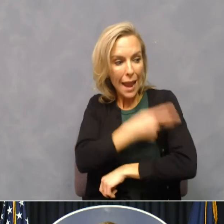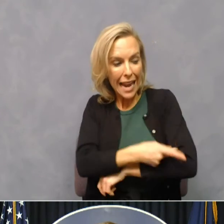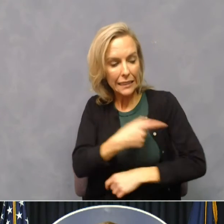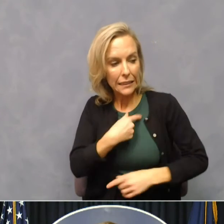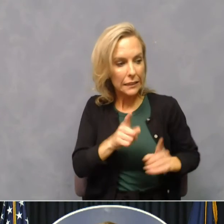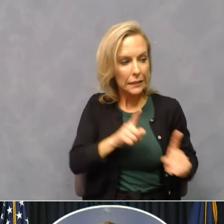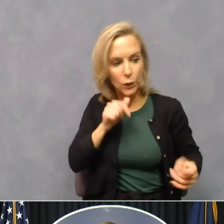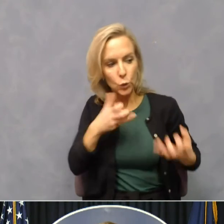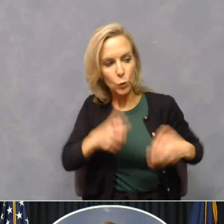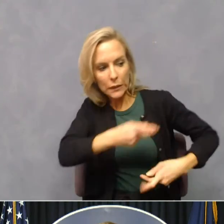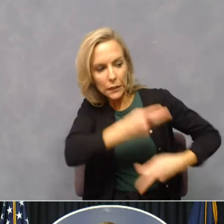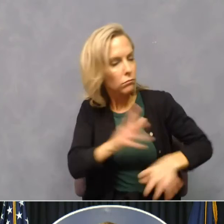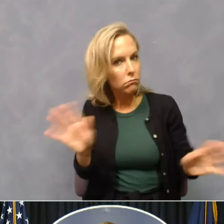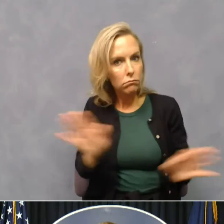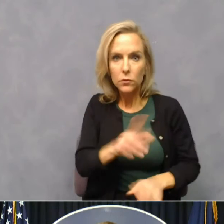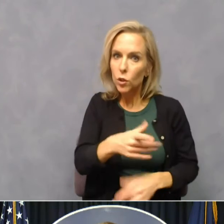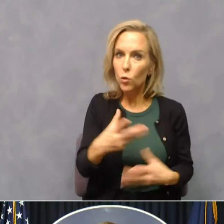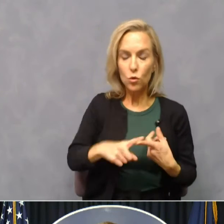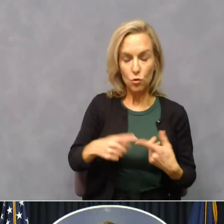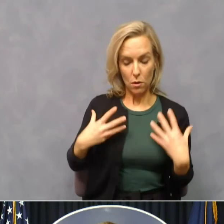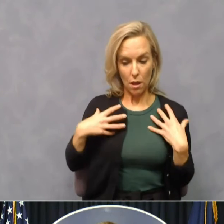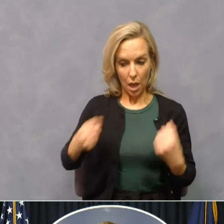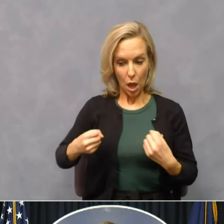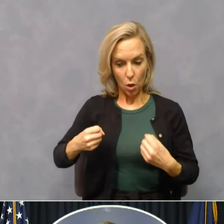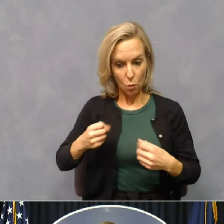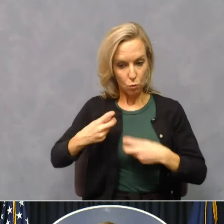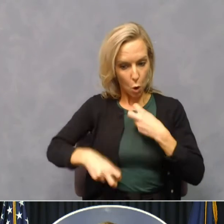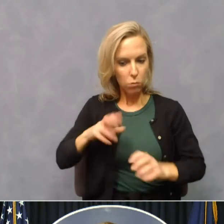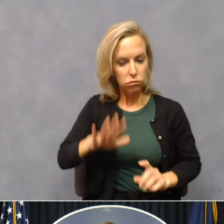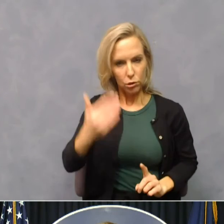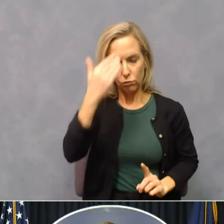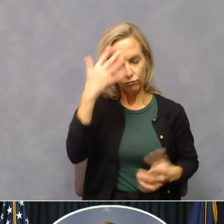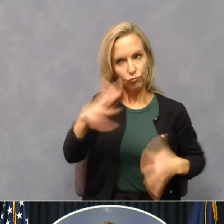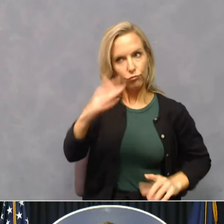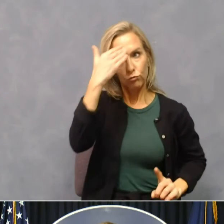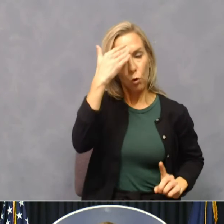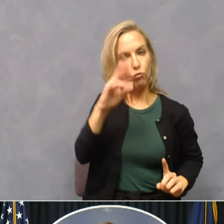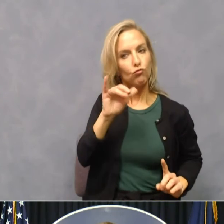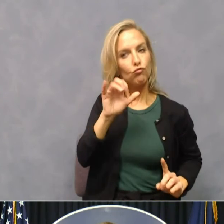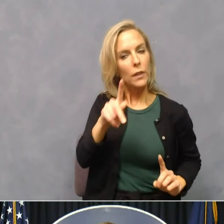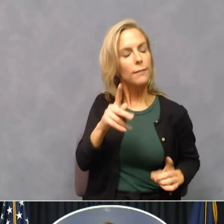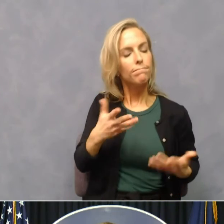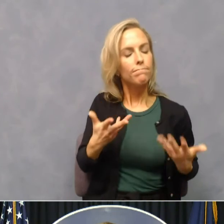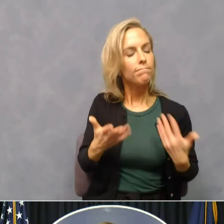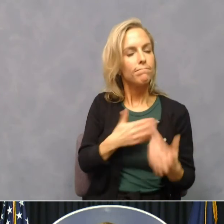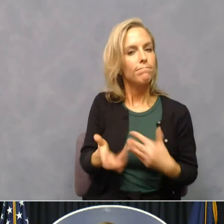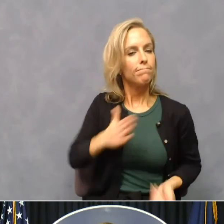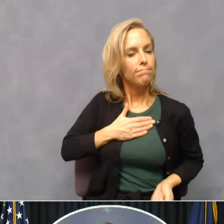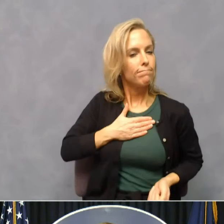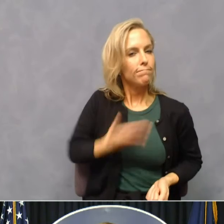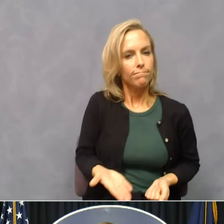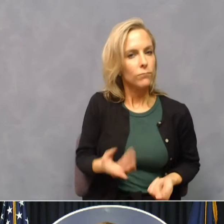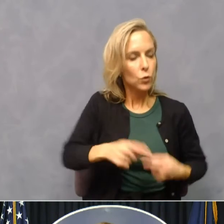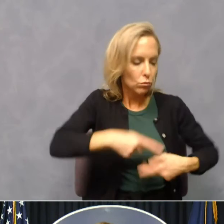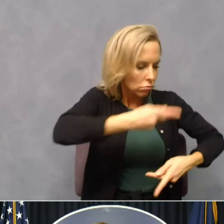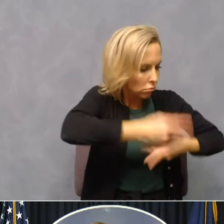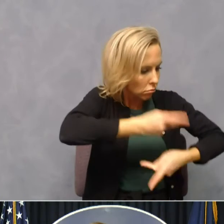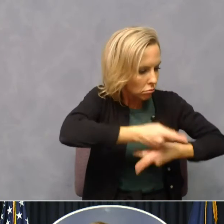Don did have some health problems, and he knew the risk, and despite that, he continued to take care of patients with